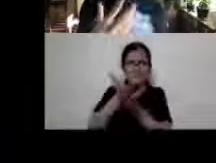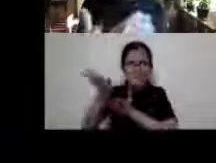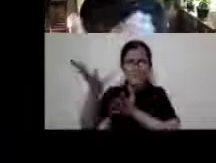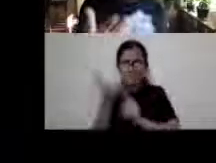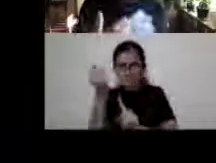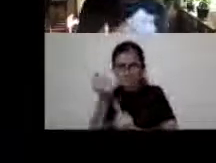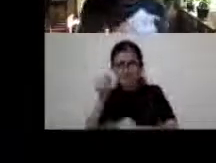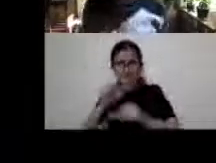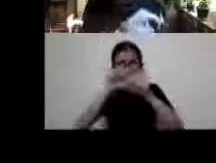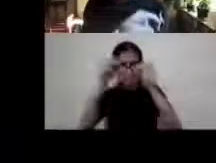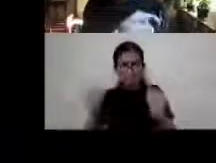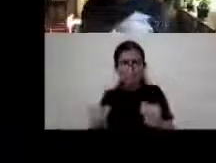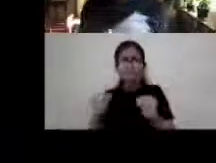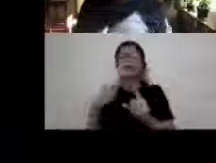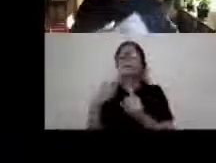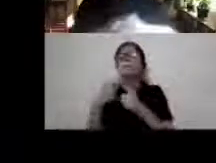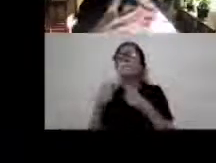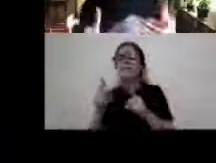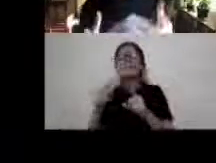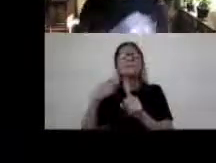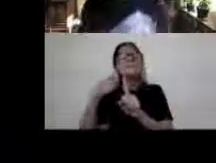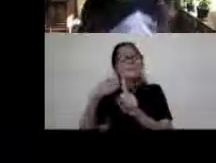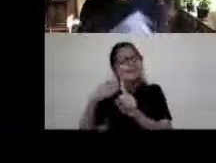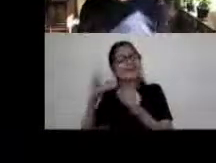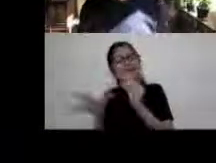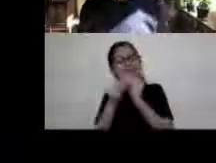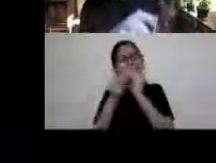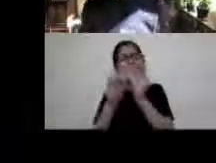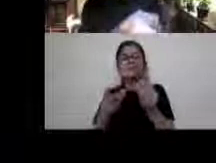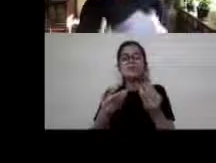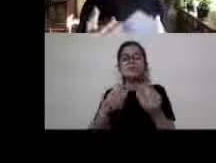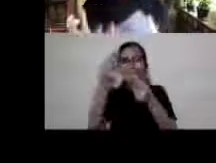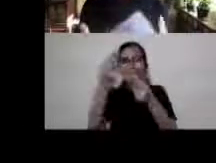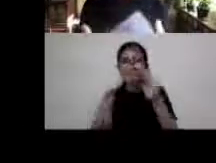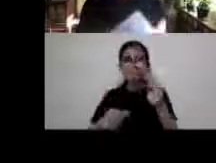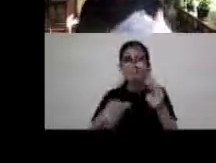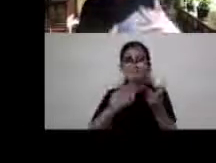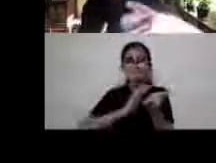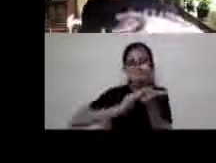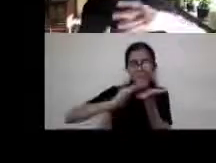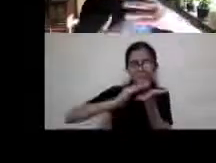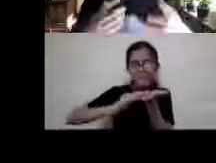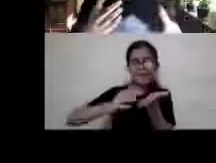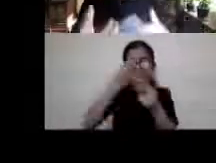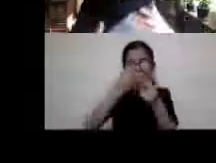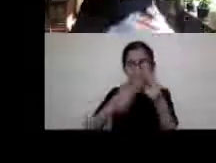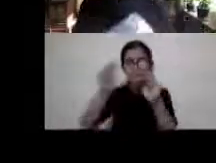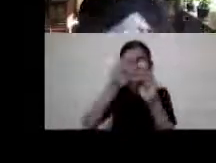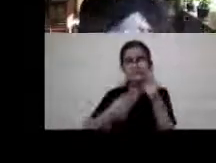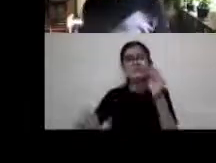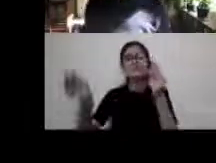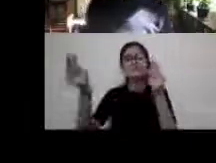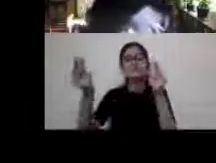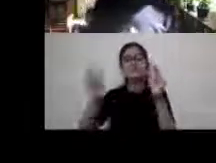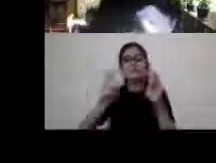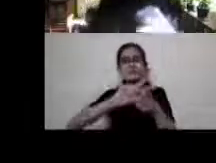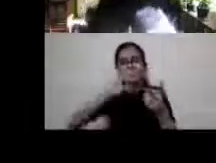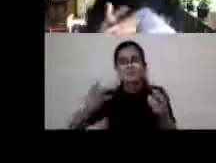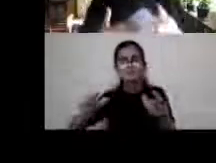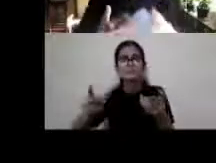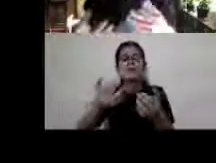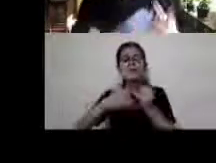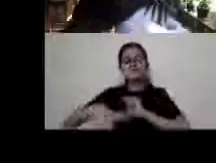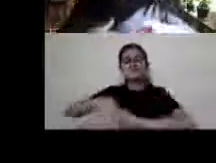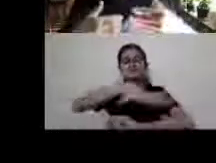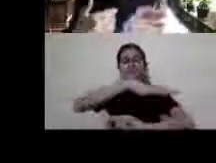but also offering tactile paintings and telling the story on how the Jewish